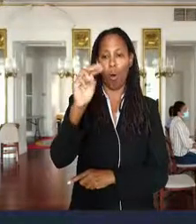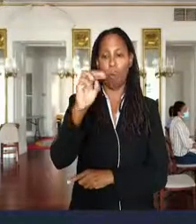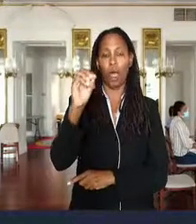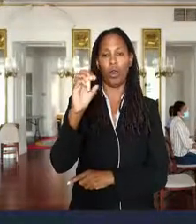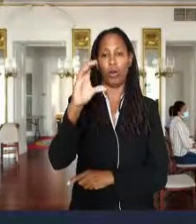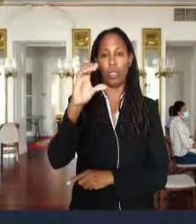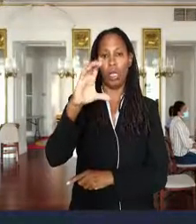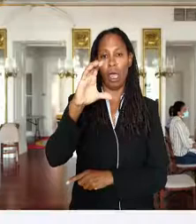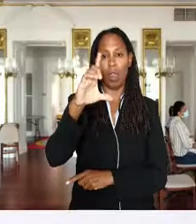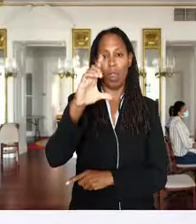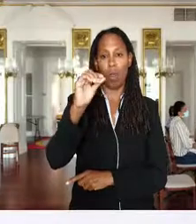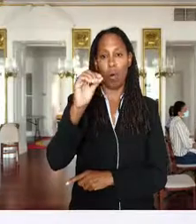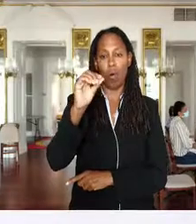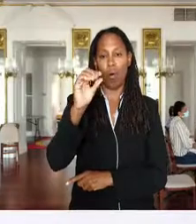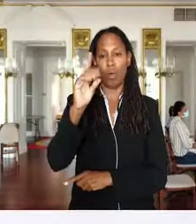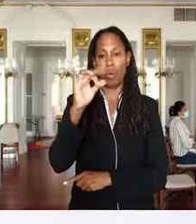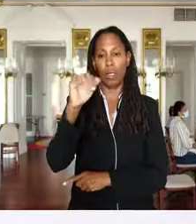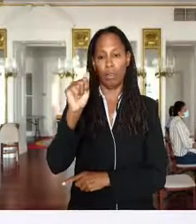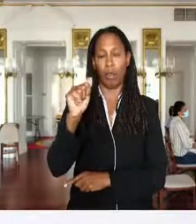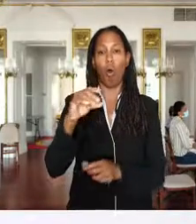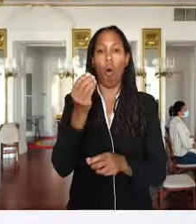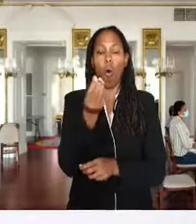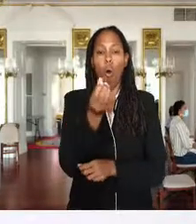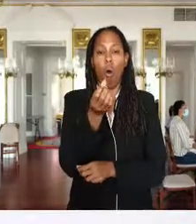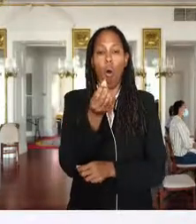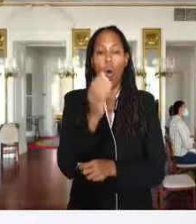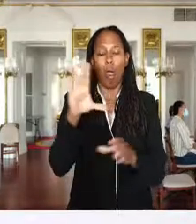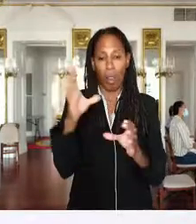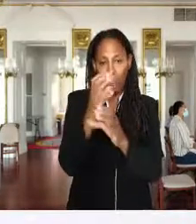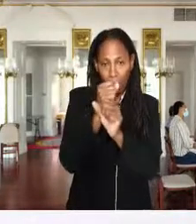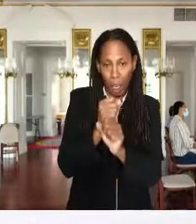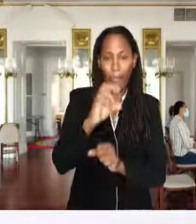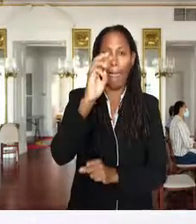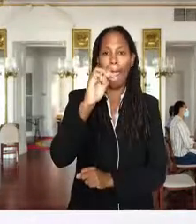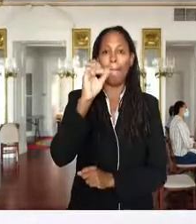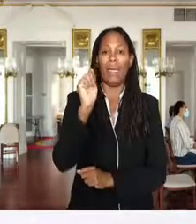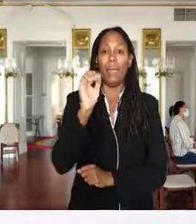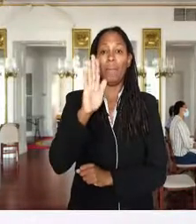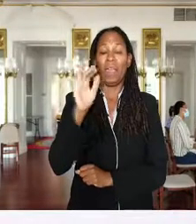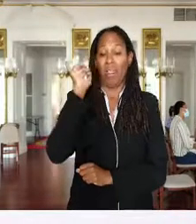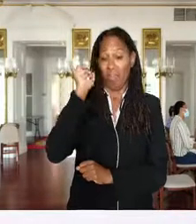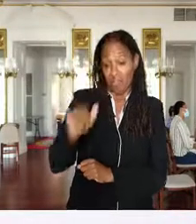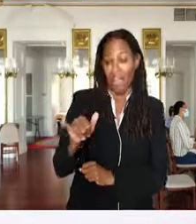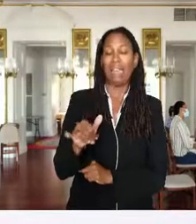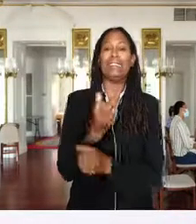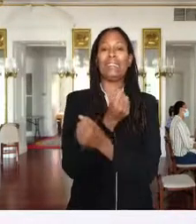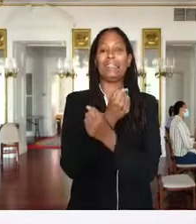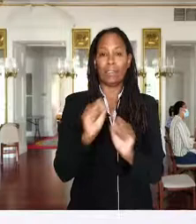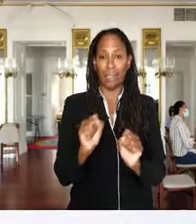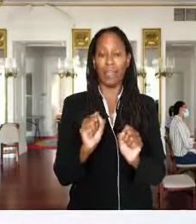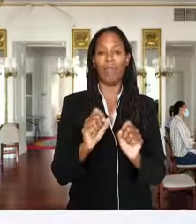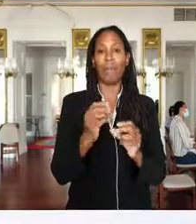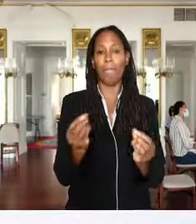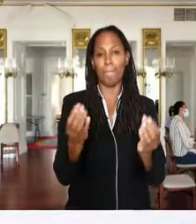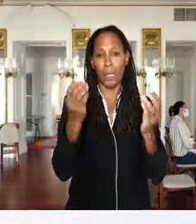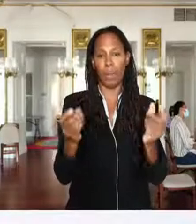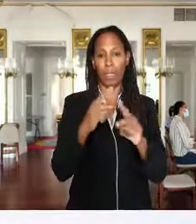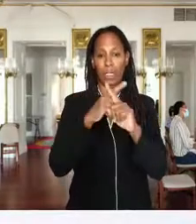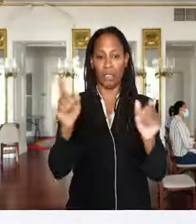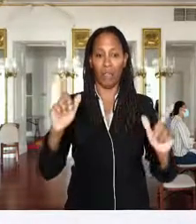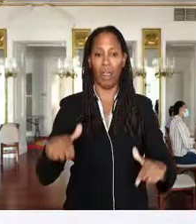COVID-19 who meet the criteria. This medical countermeasure has saved many lives and has